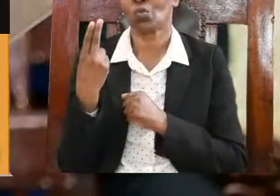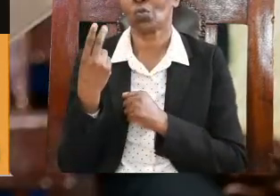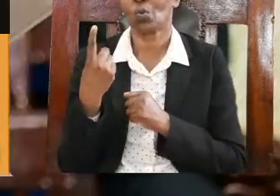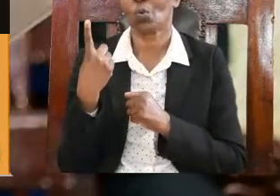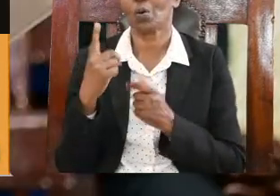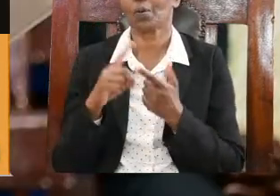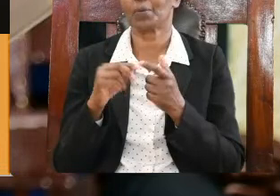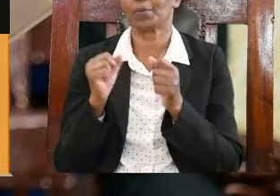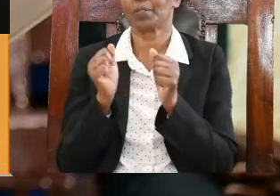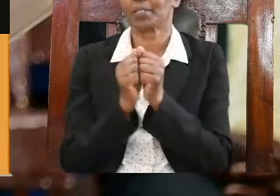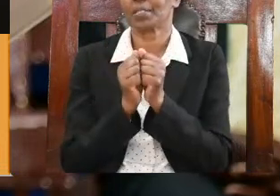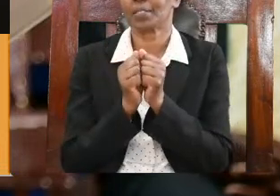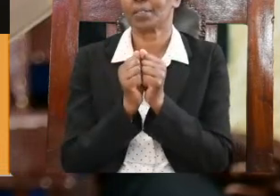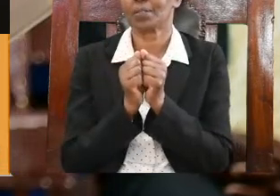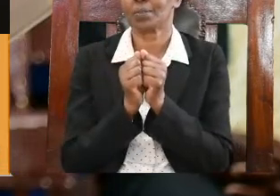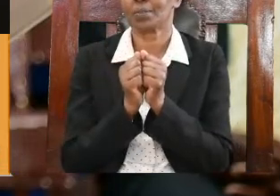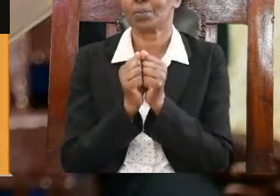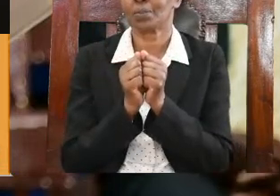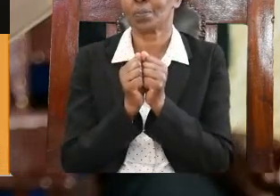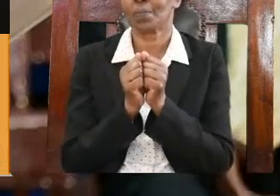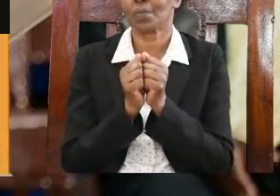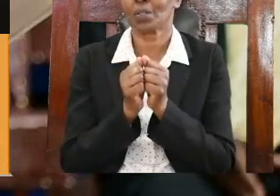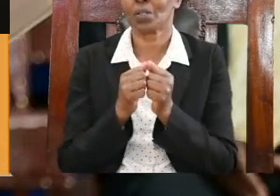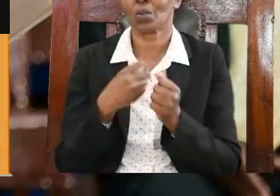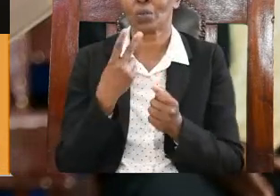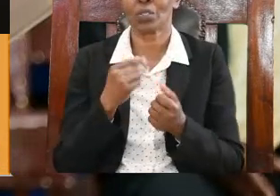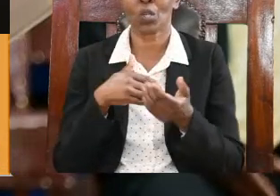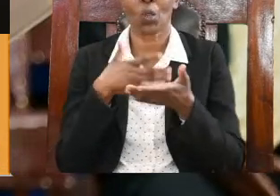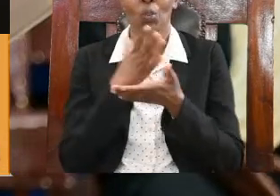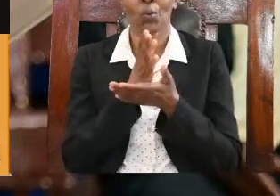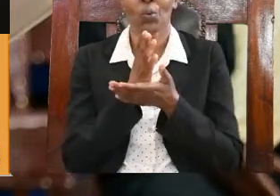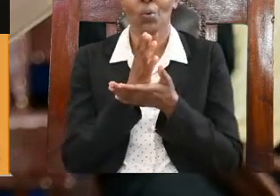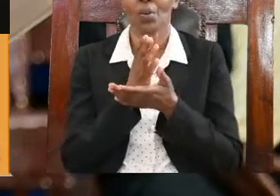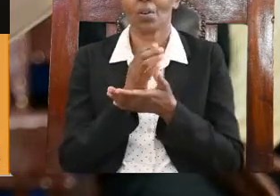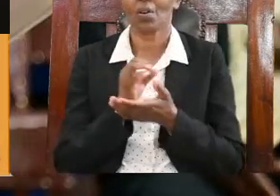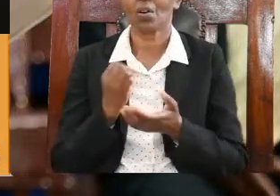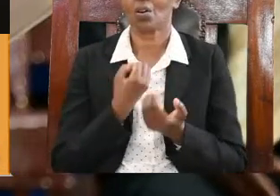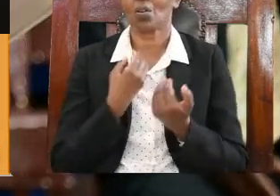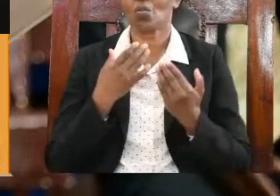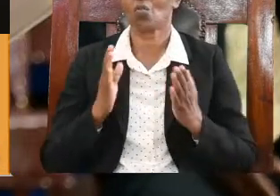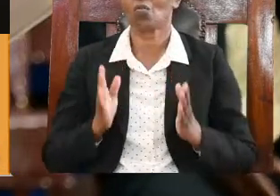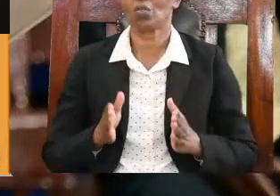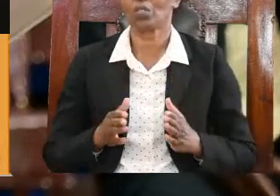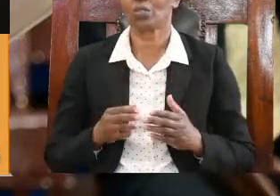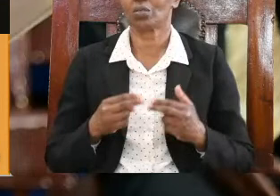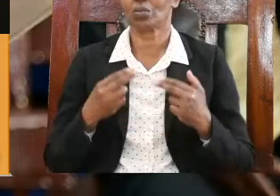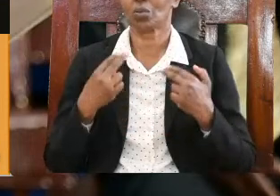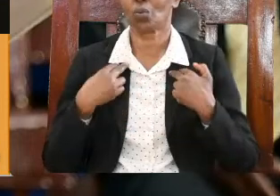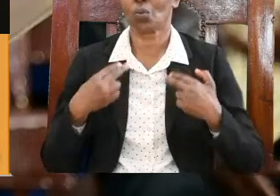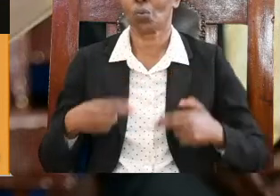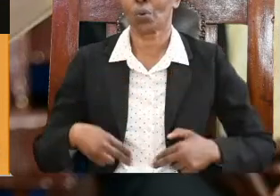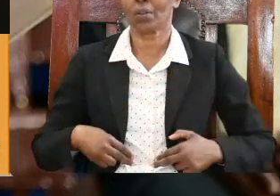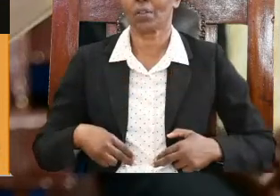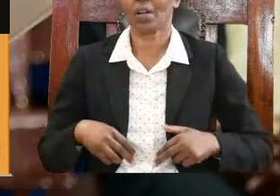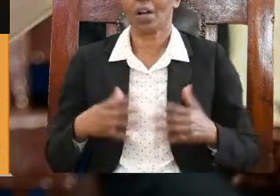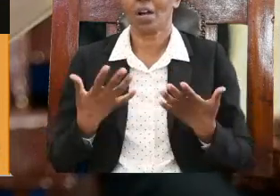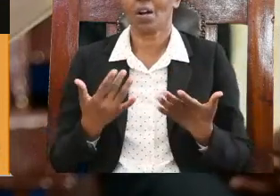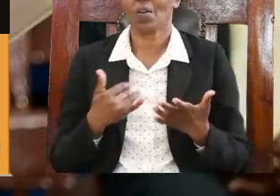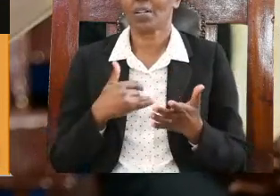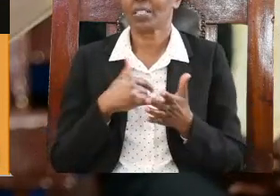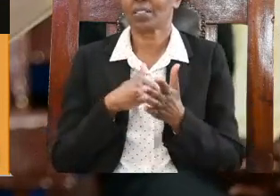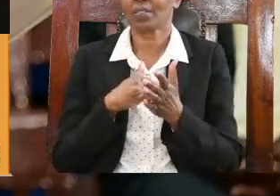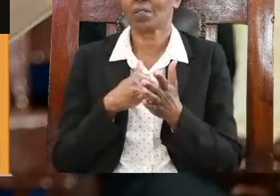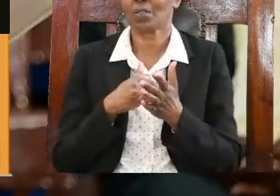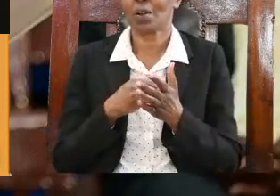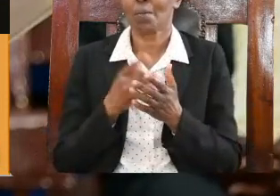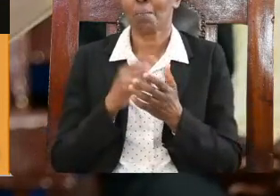2 Corinthians 12:1-10, even as we think through our physical wellness and how it is affected by